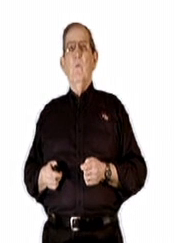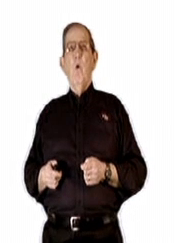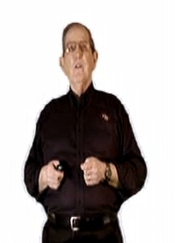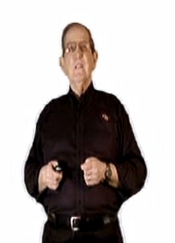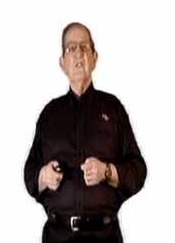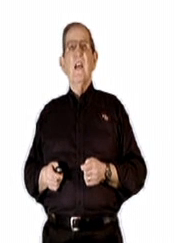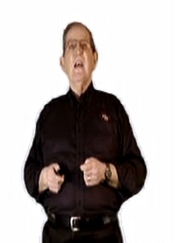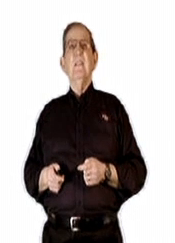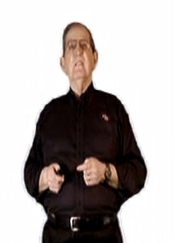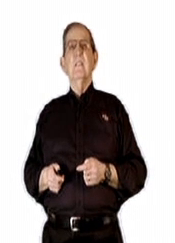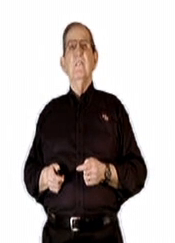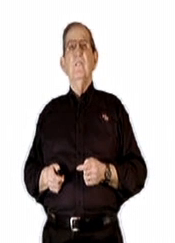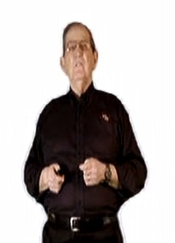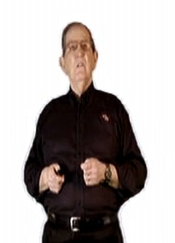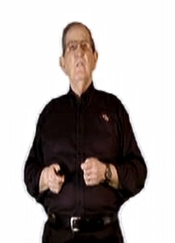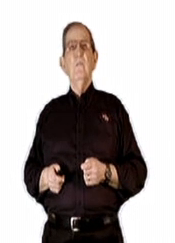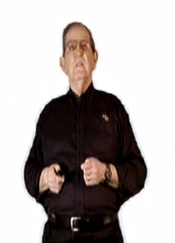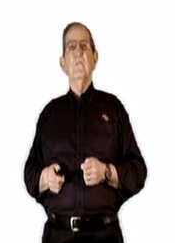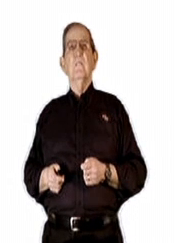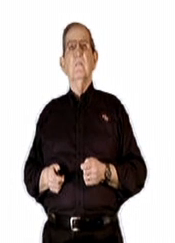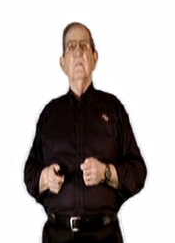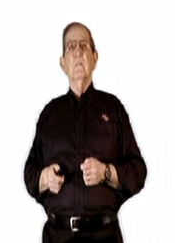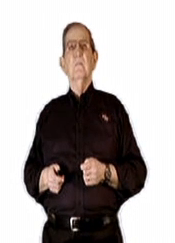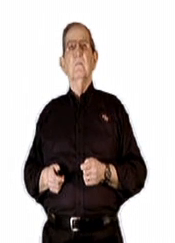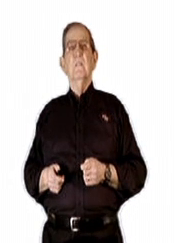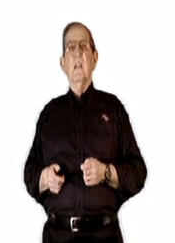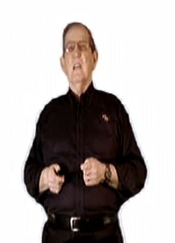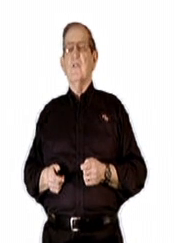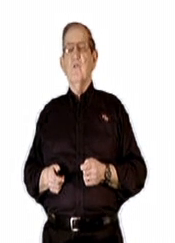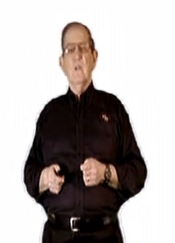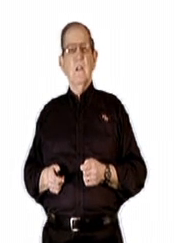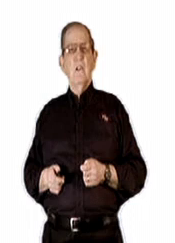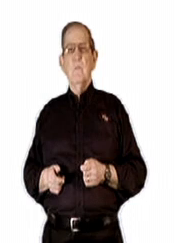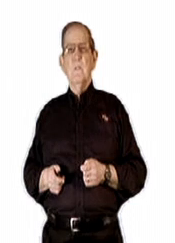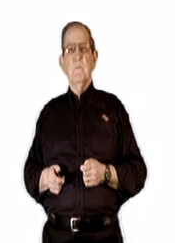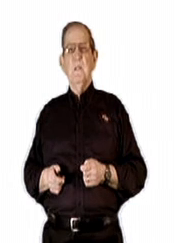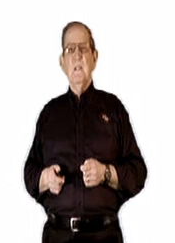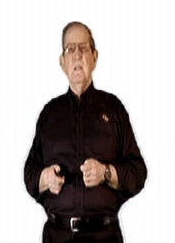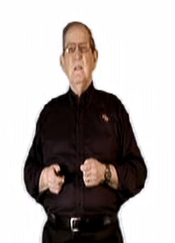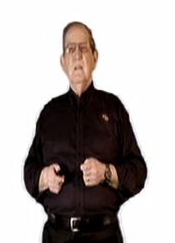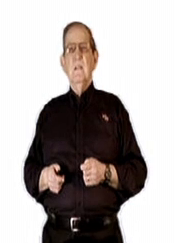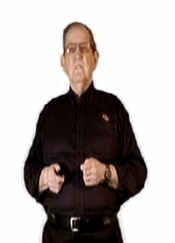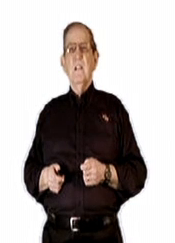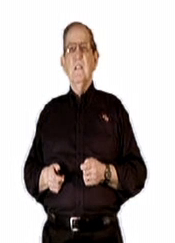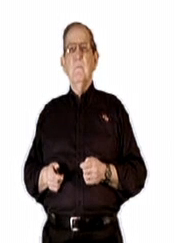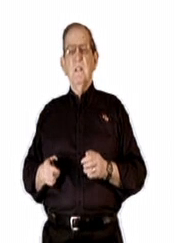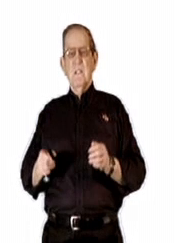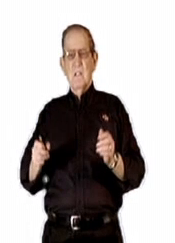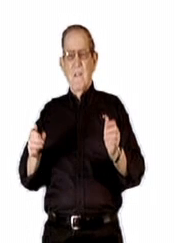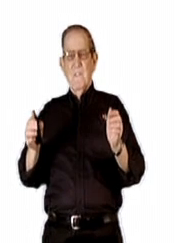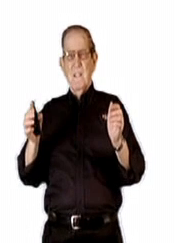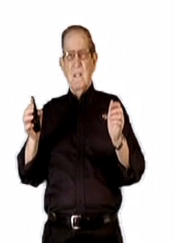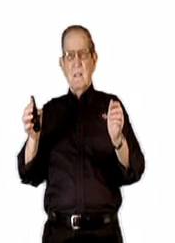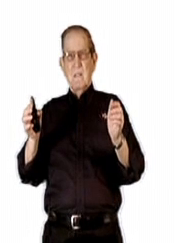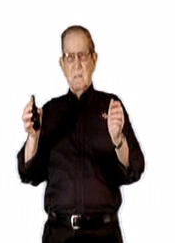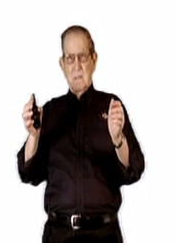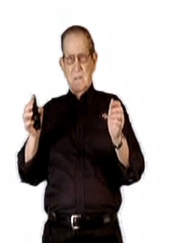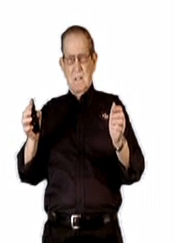a warning sign is letting you know that extra care must be taken, but it's not